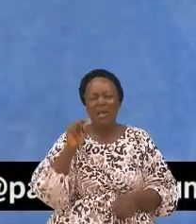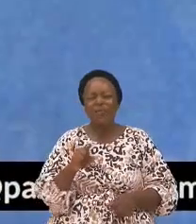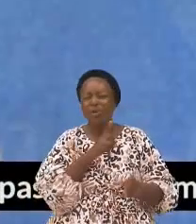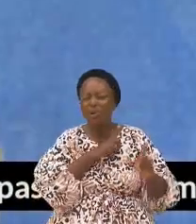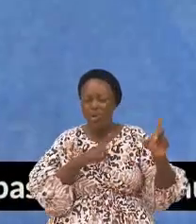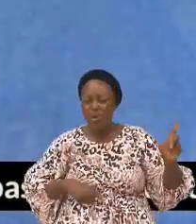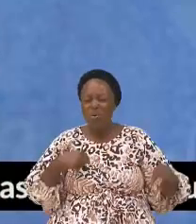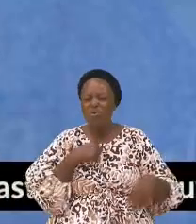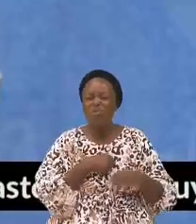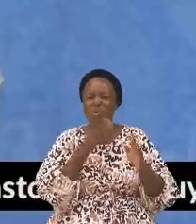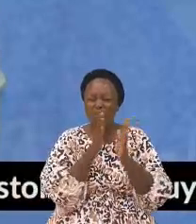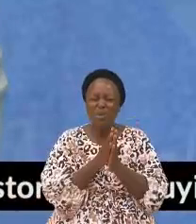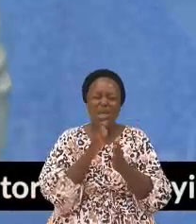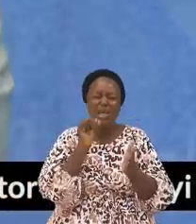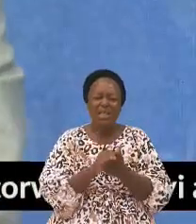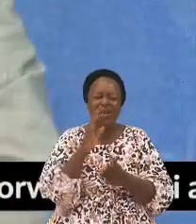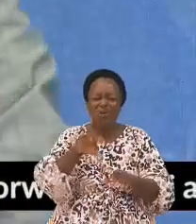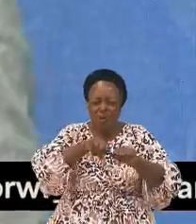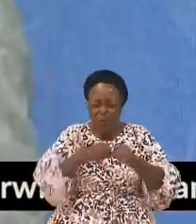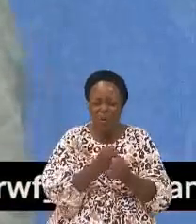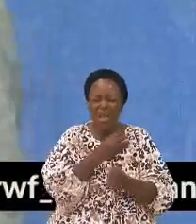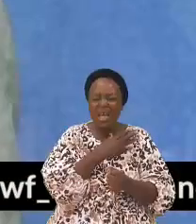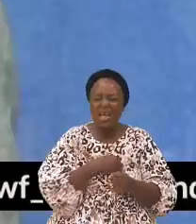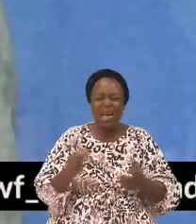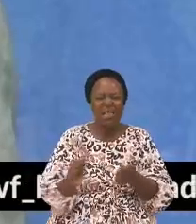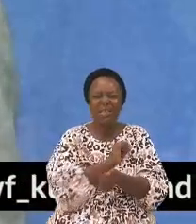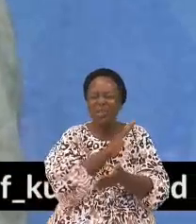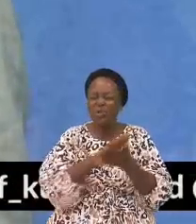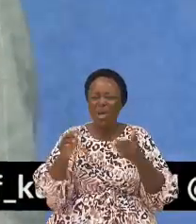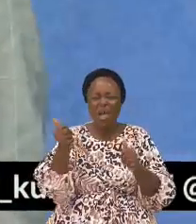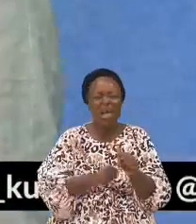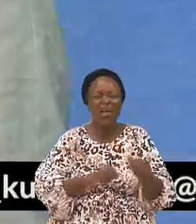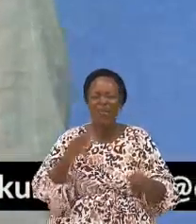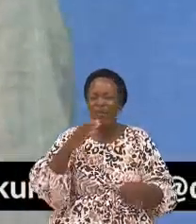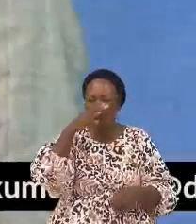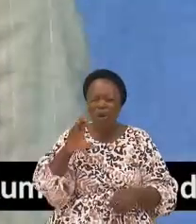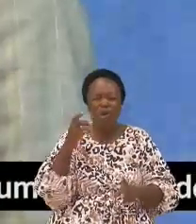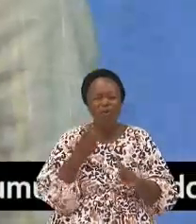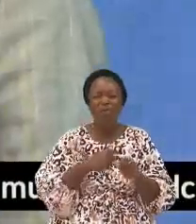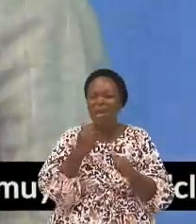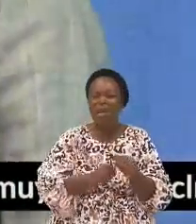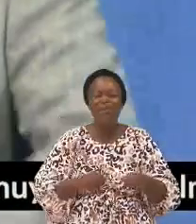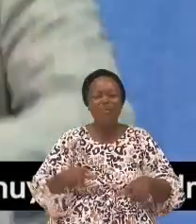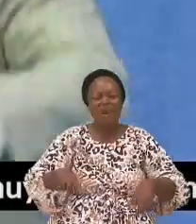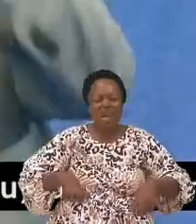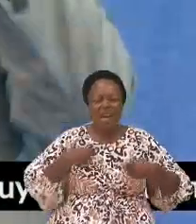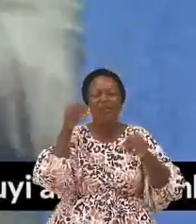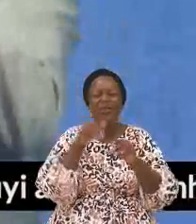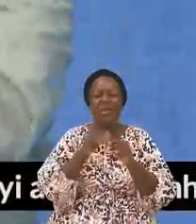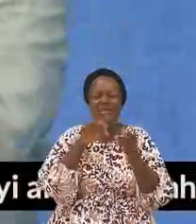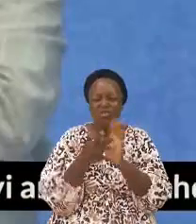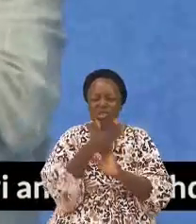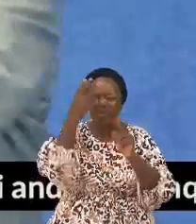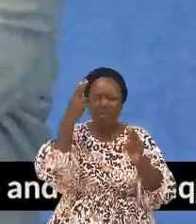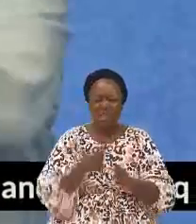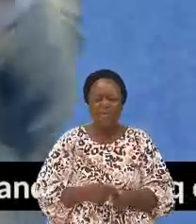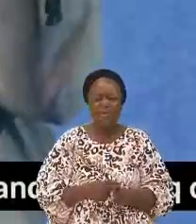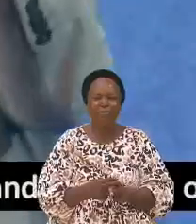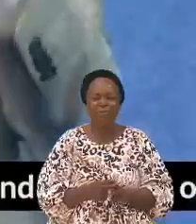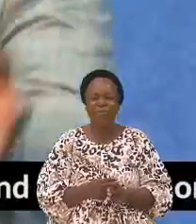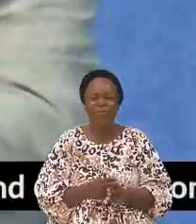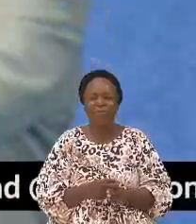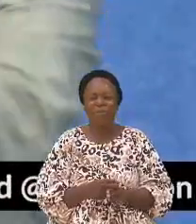curse from everyone. Therefore, Lord, we pray. You break and destroy every curse